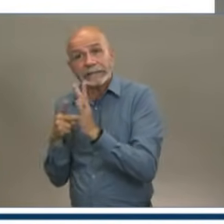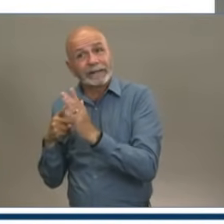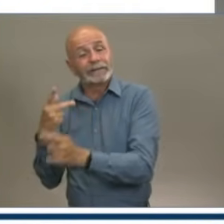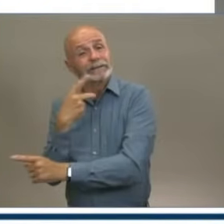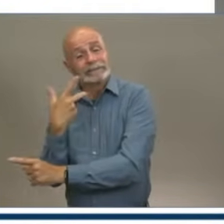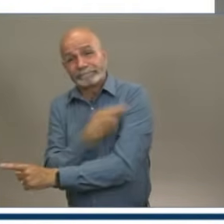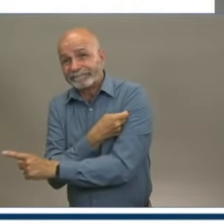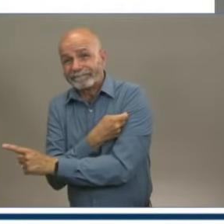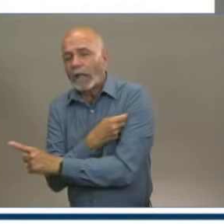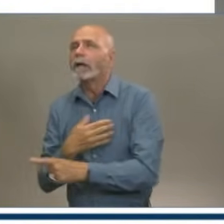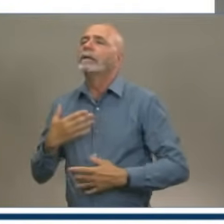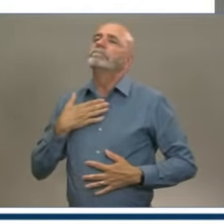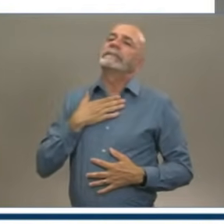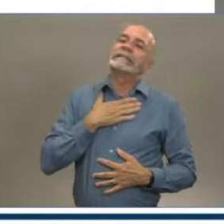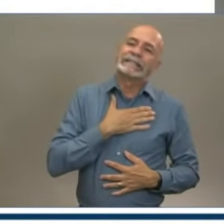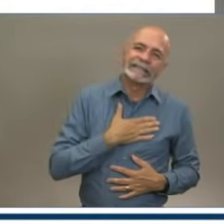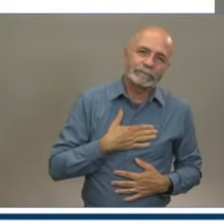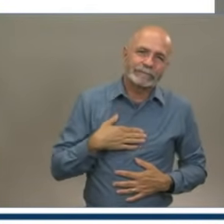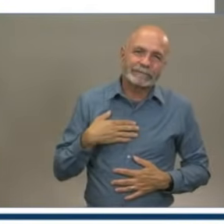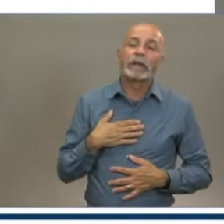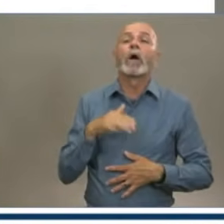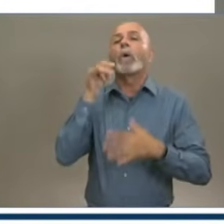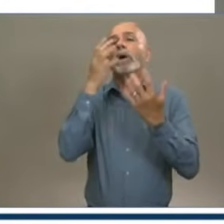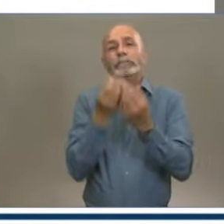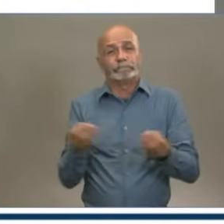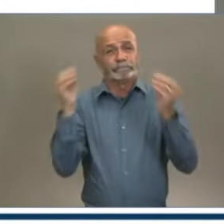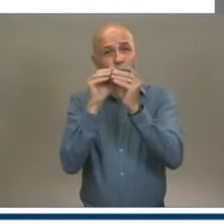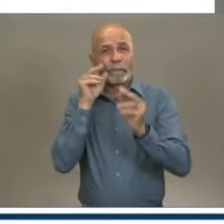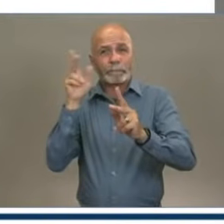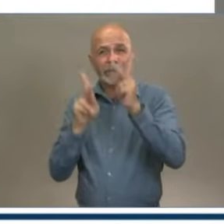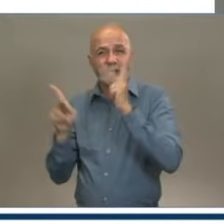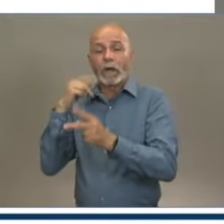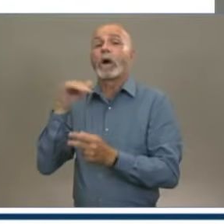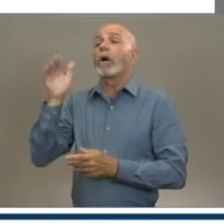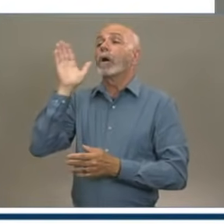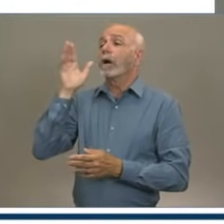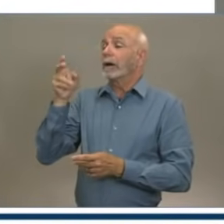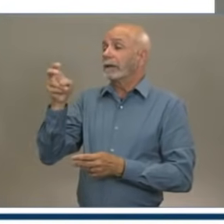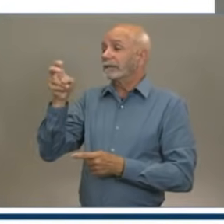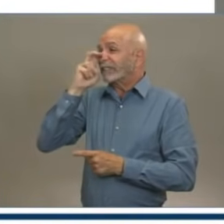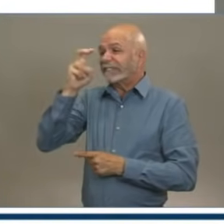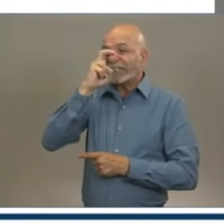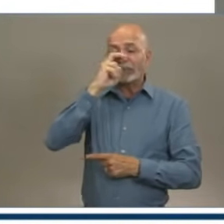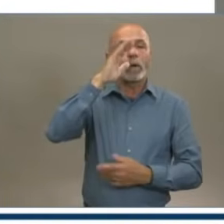we're all vaccinated and the sooner we can loosen restrictions and public health measures, the sooner